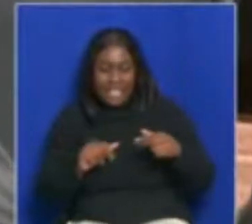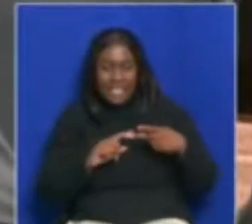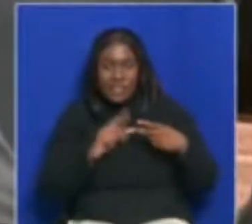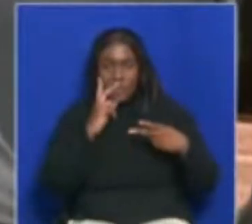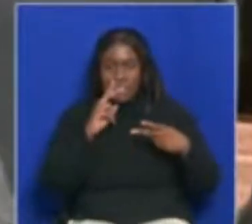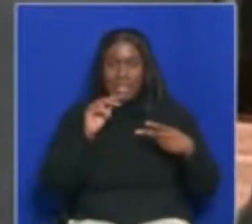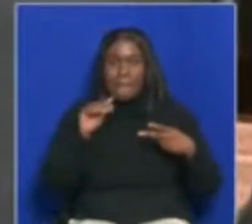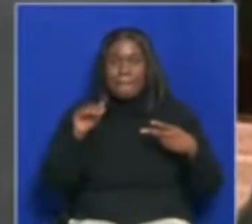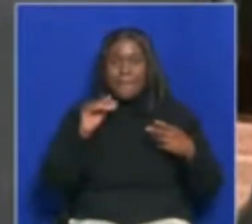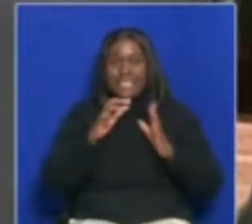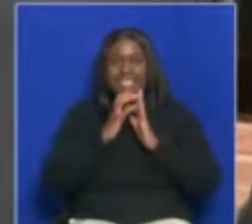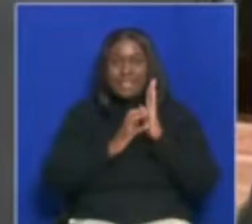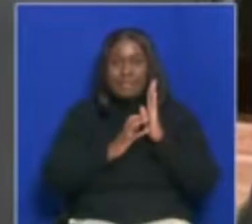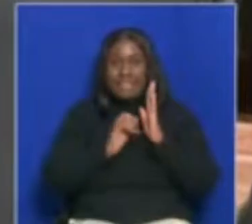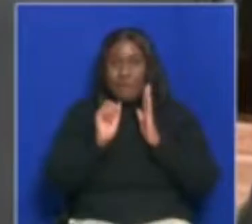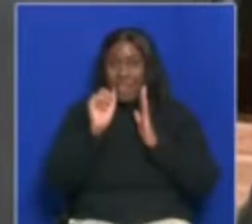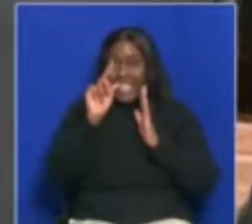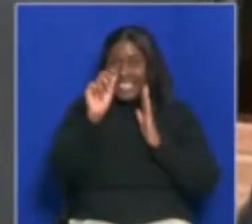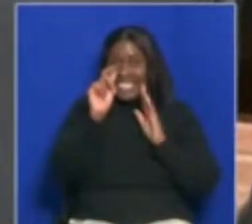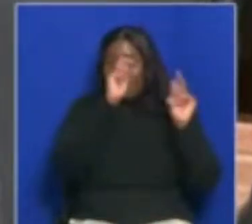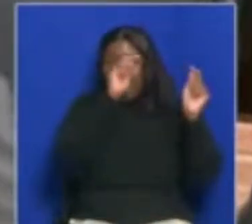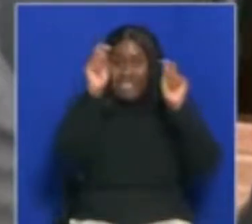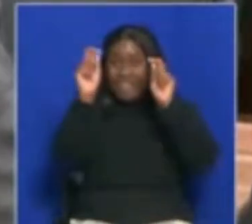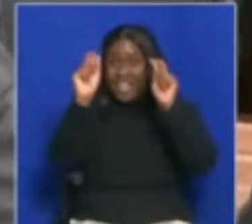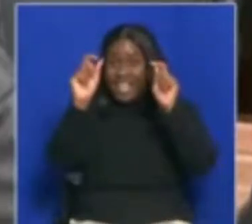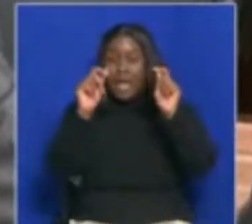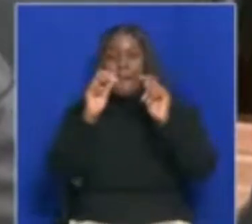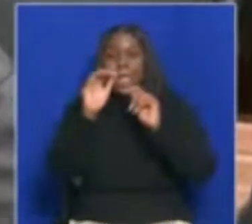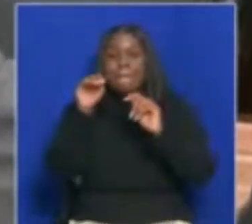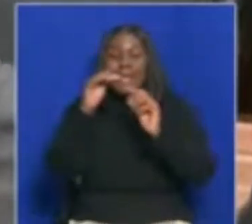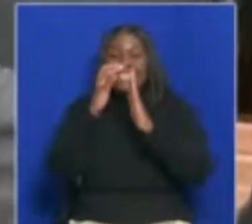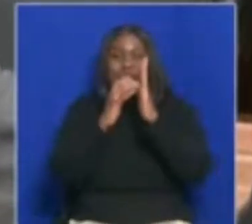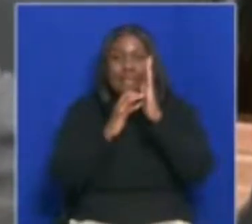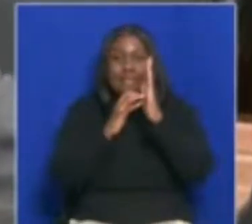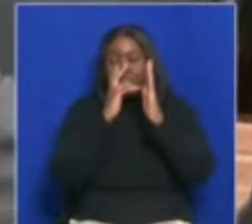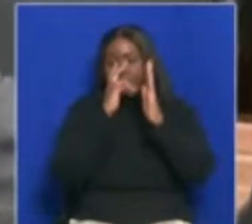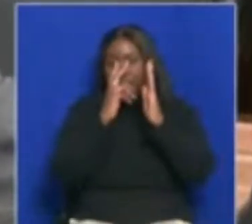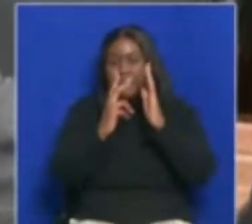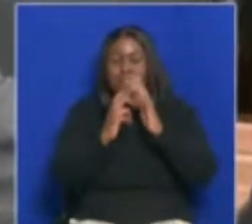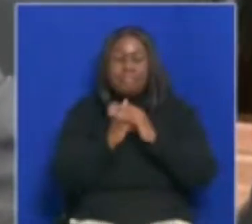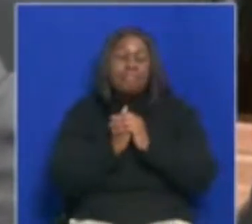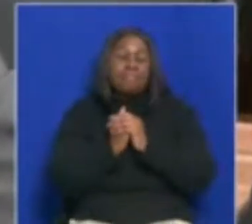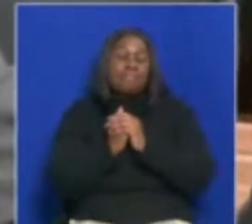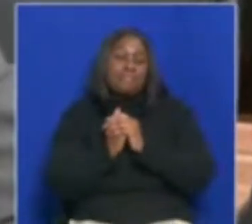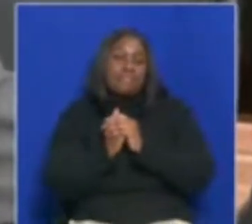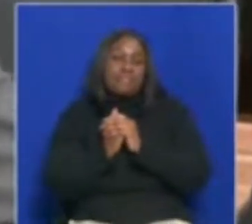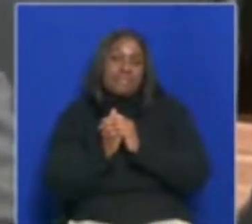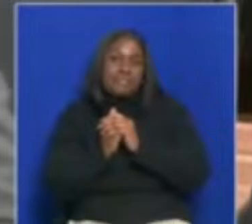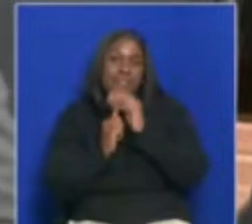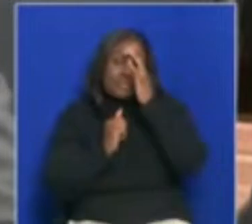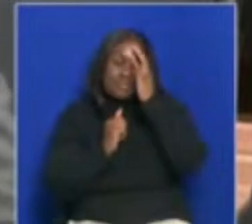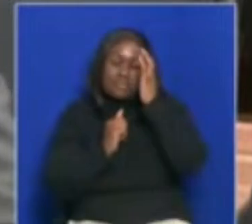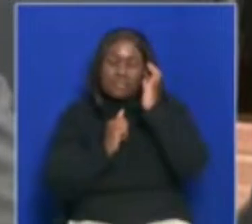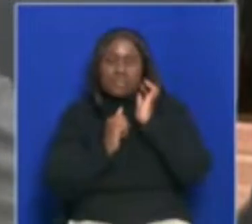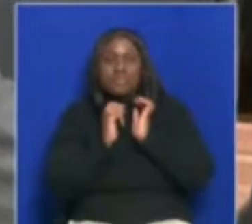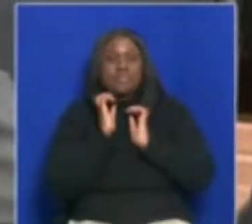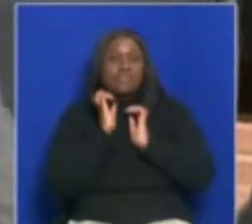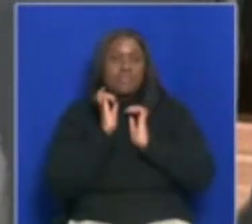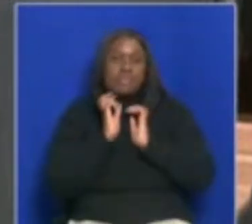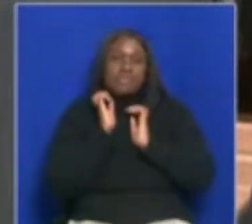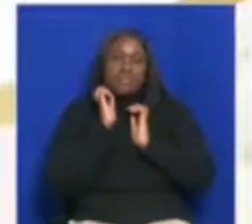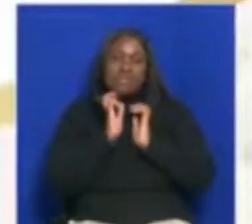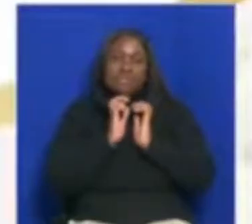for that. That's correct. That specific account, which will reflect those cash